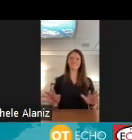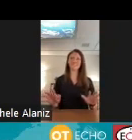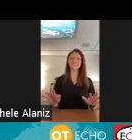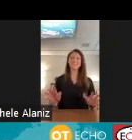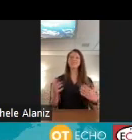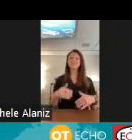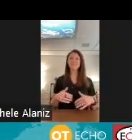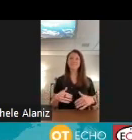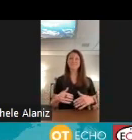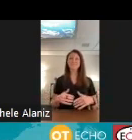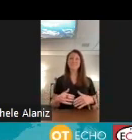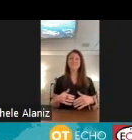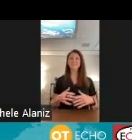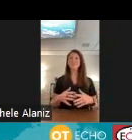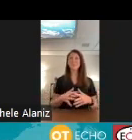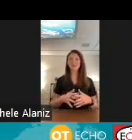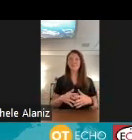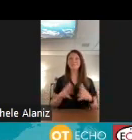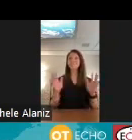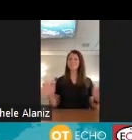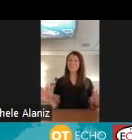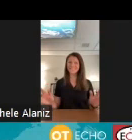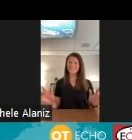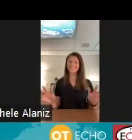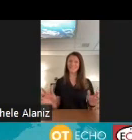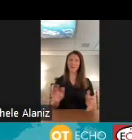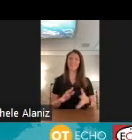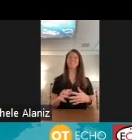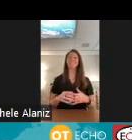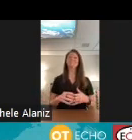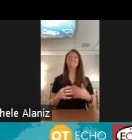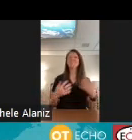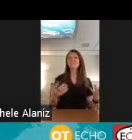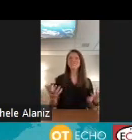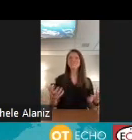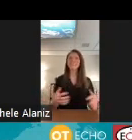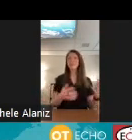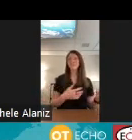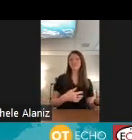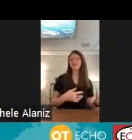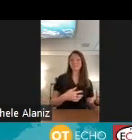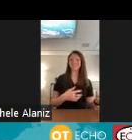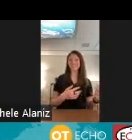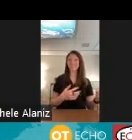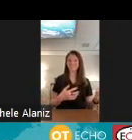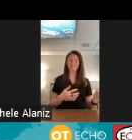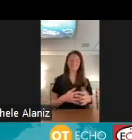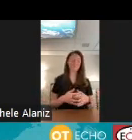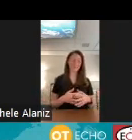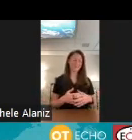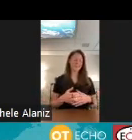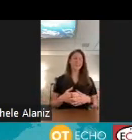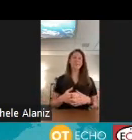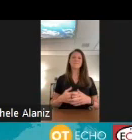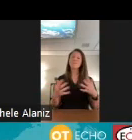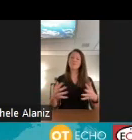executive function. And we'll talk a little bit later about why, but it's fascinating why, because you would kind of think, oh, the SMART exercise is going to be the